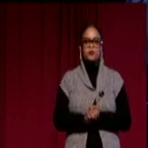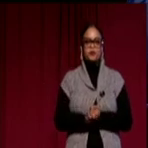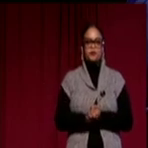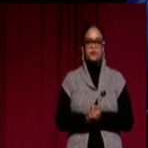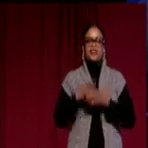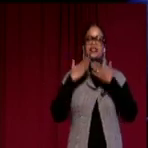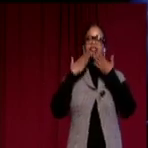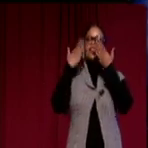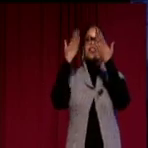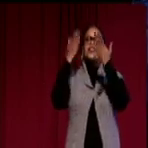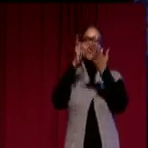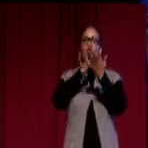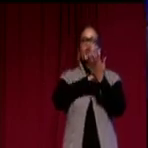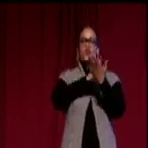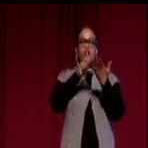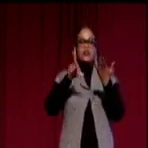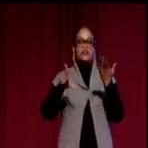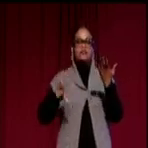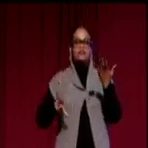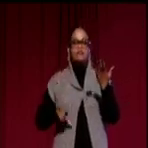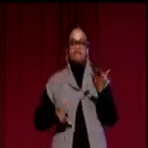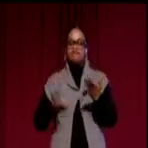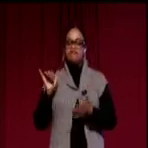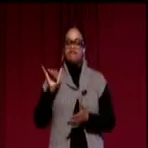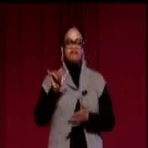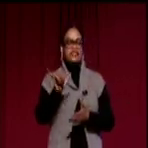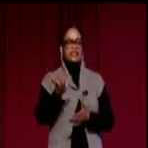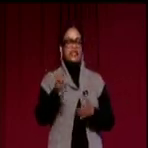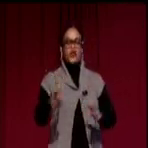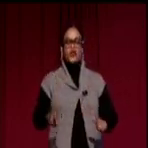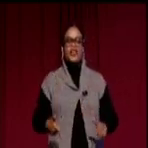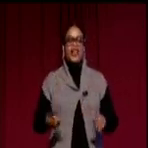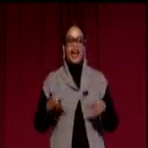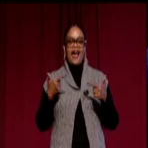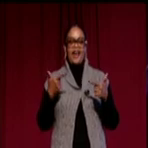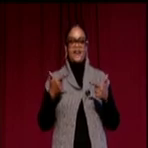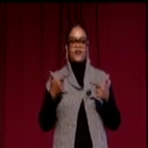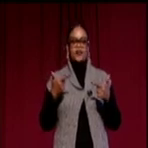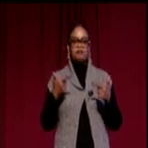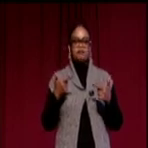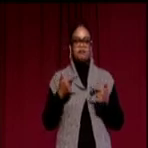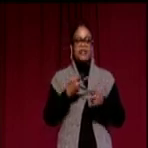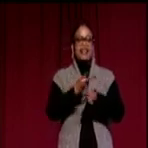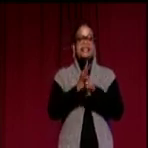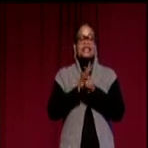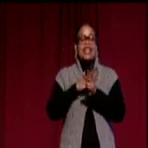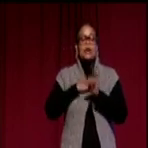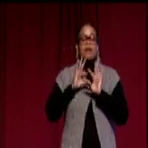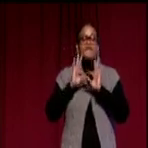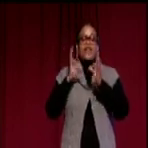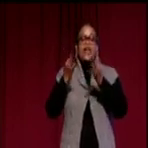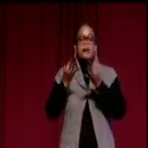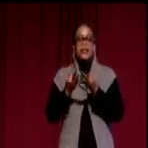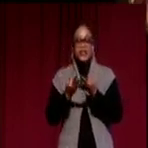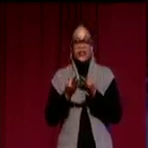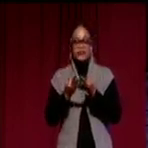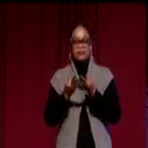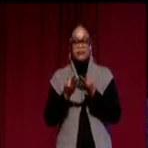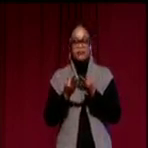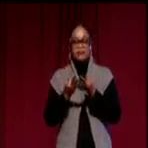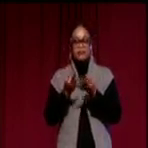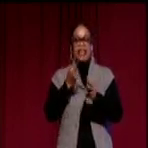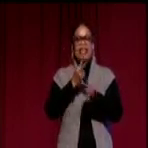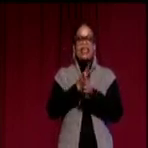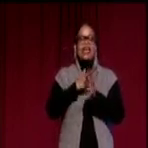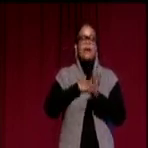I'm still here. I thank the Lord. I'm still alive. He's kept my family. He kept